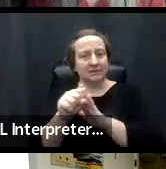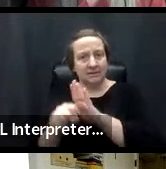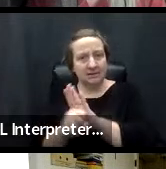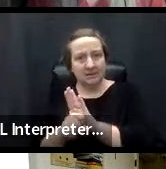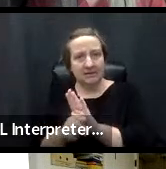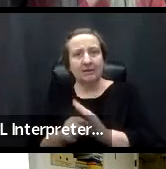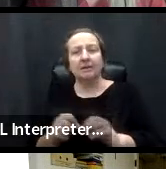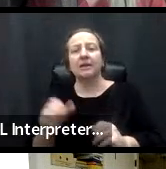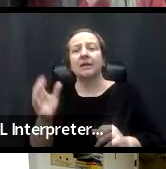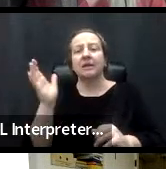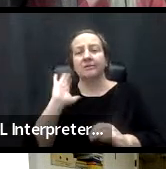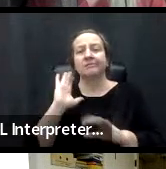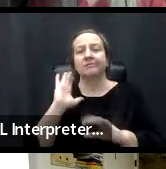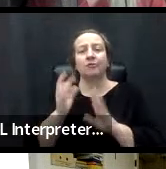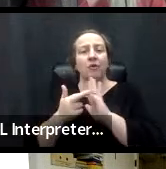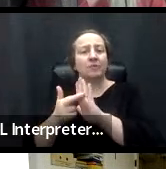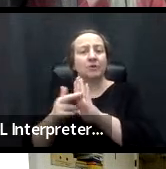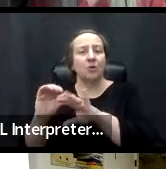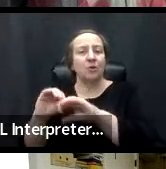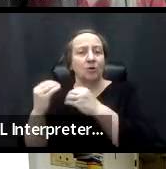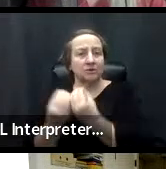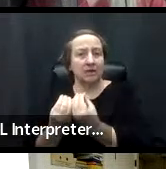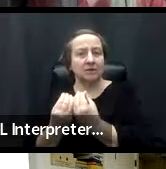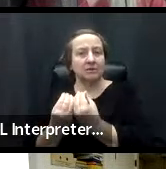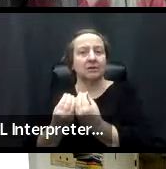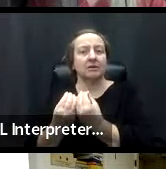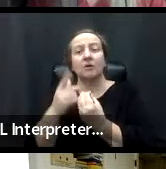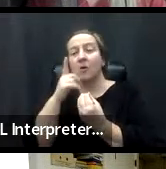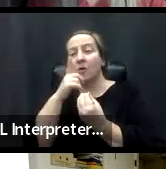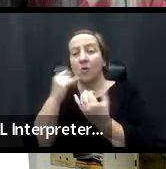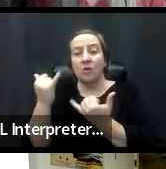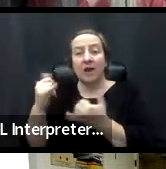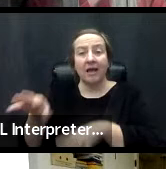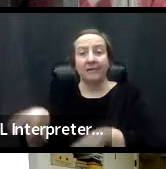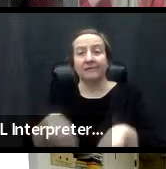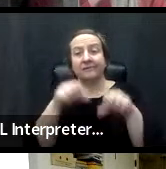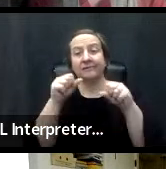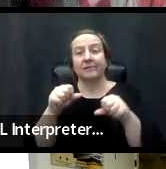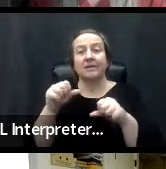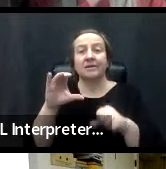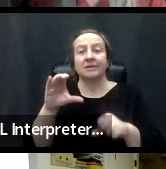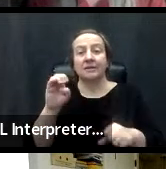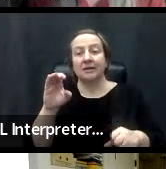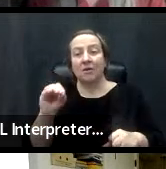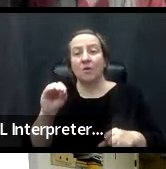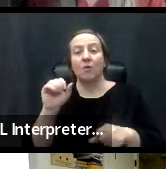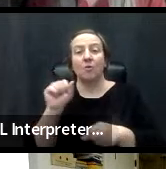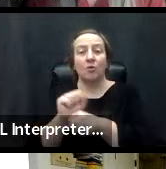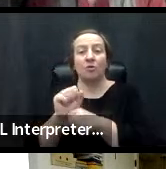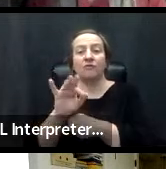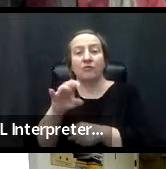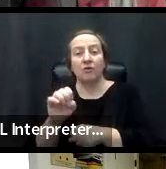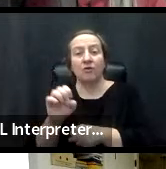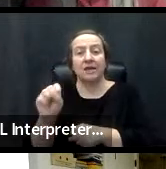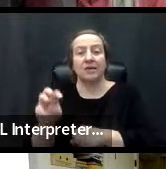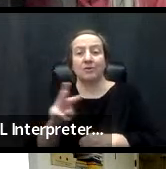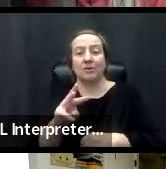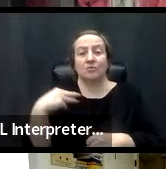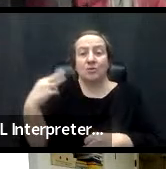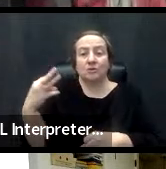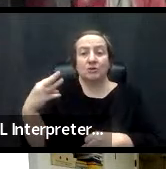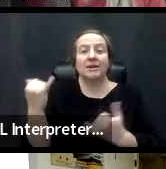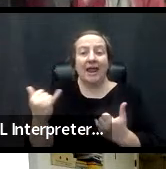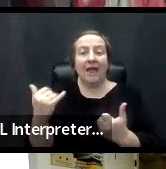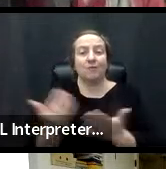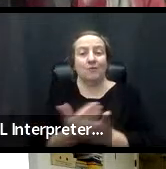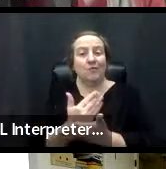an organization, his successor and new CEO of Workforce Southwest Washington has joined us as a new CAG